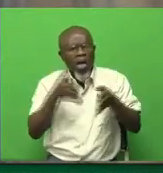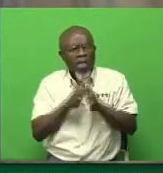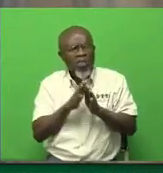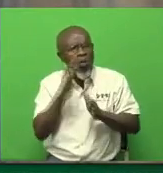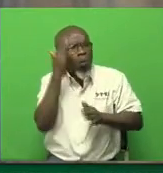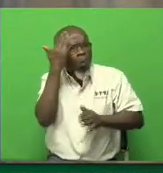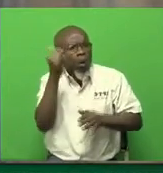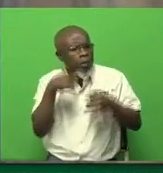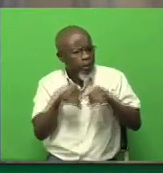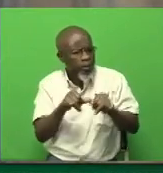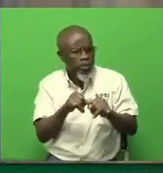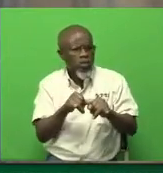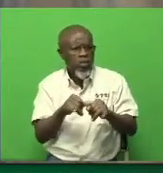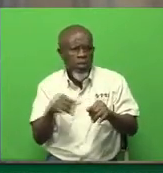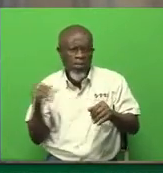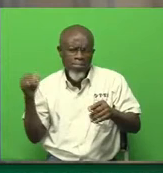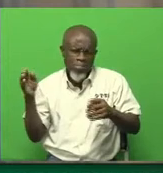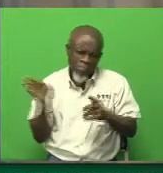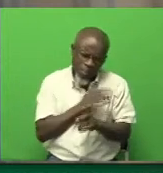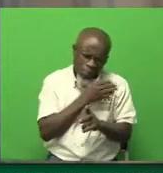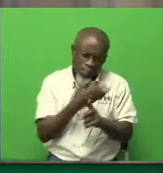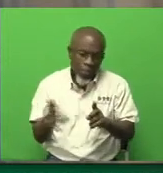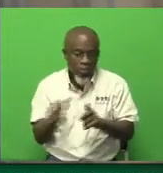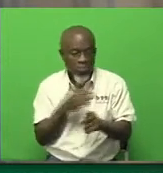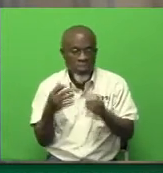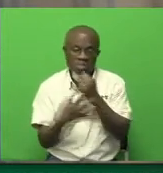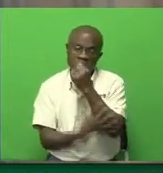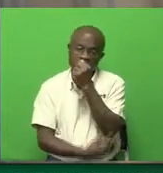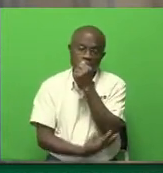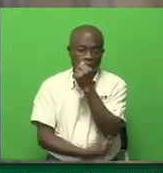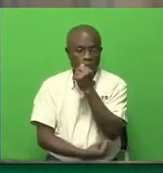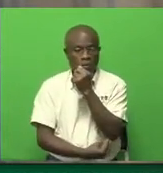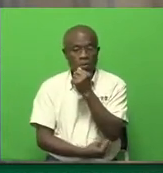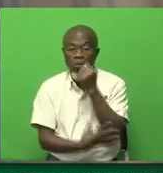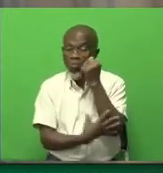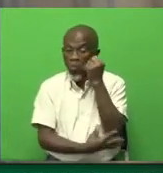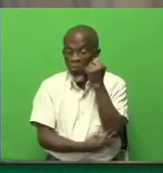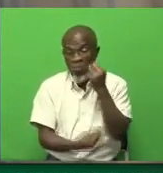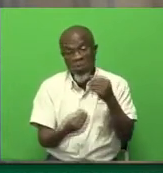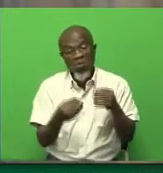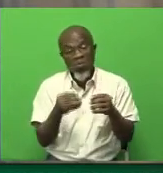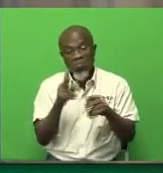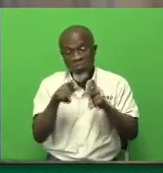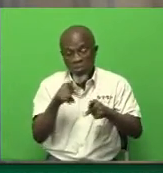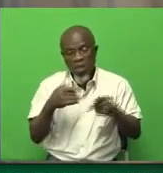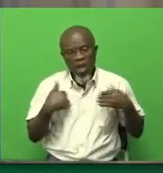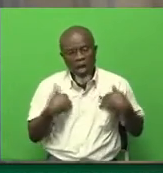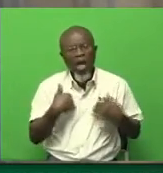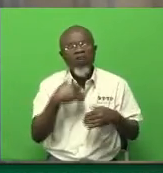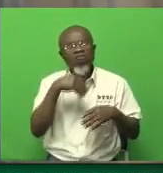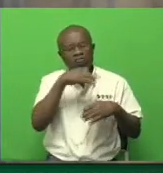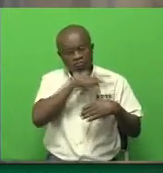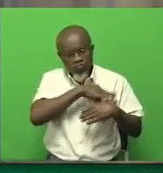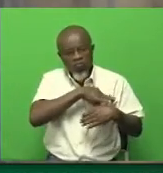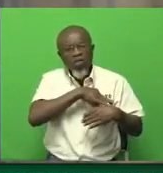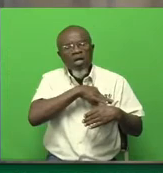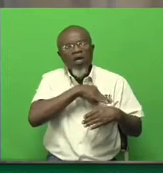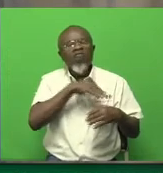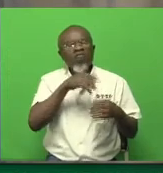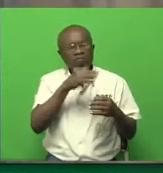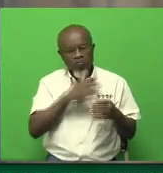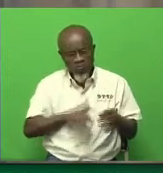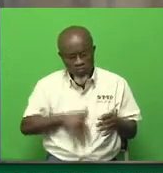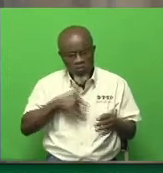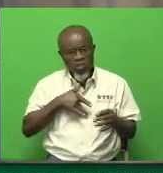brutalize the poor poor people have feelings too I again call upon you withdraw this wicked budget